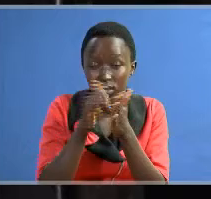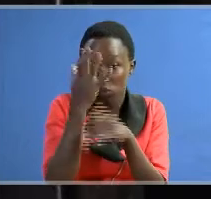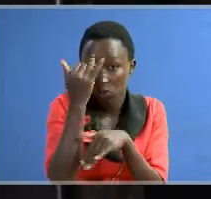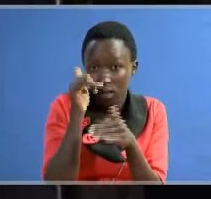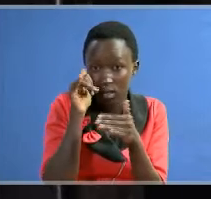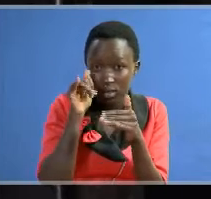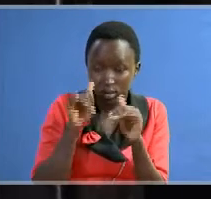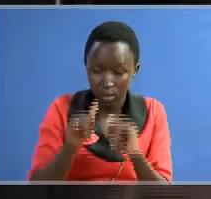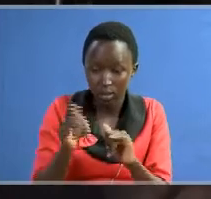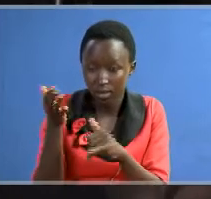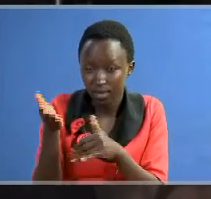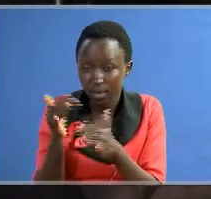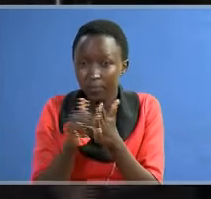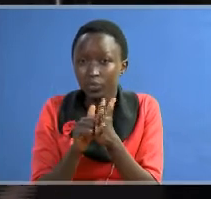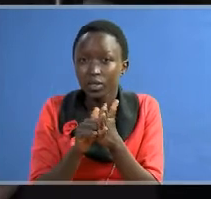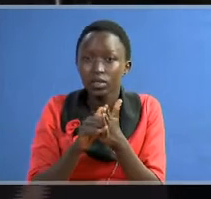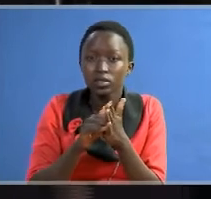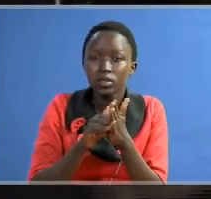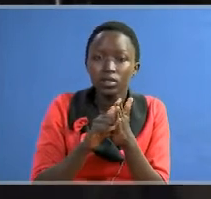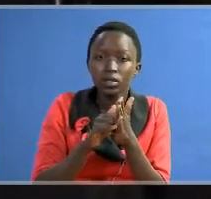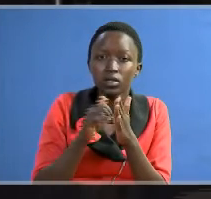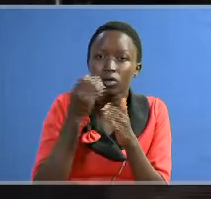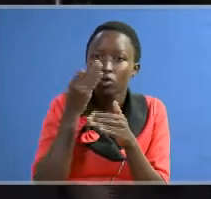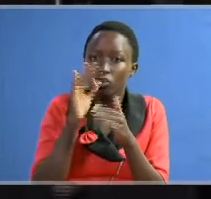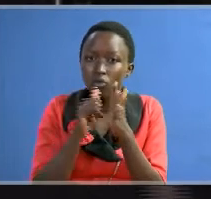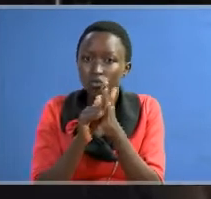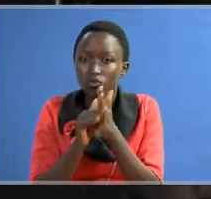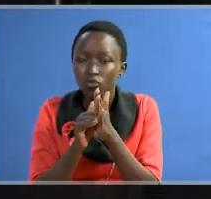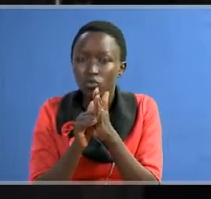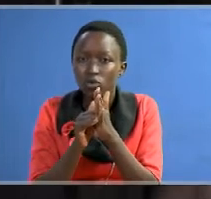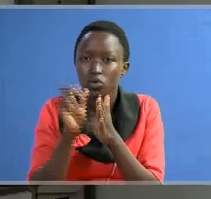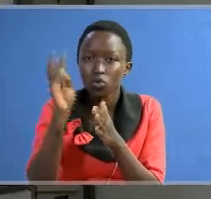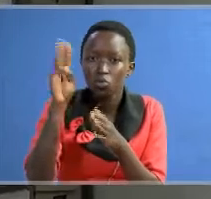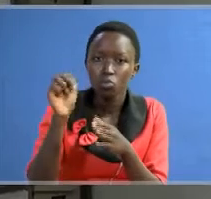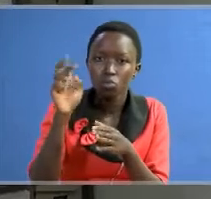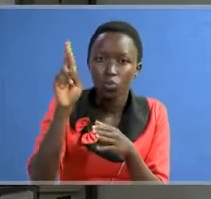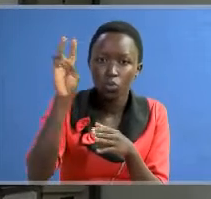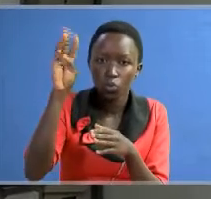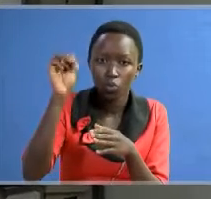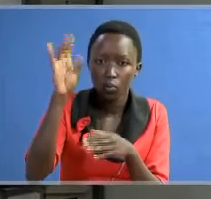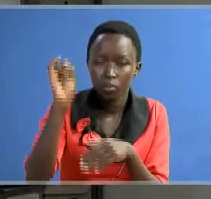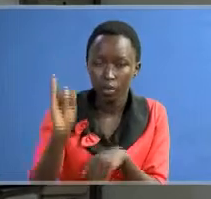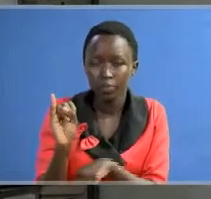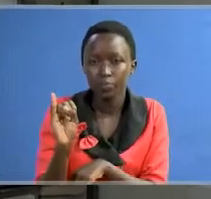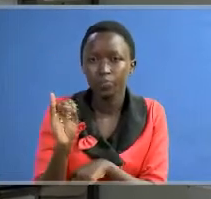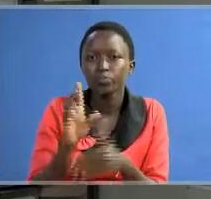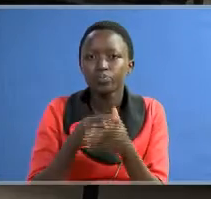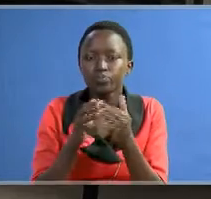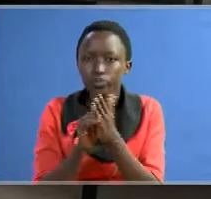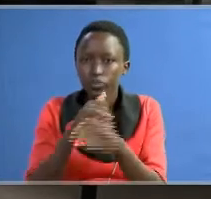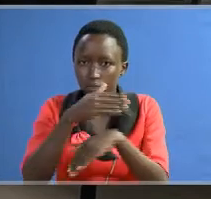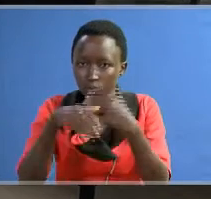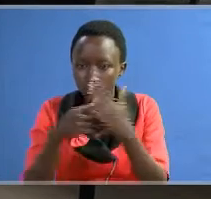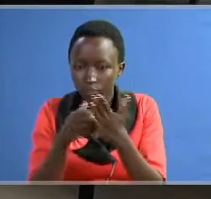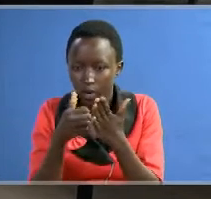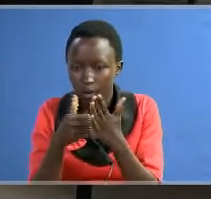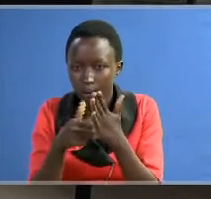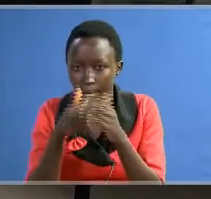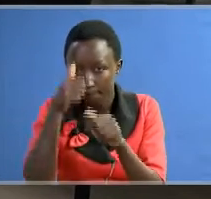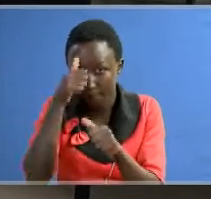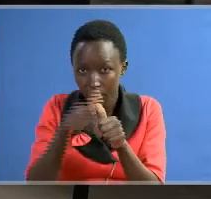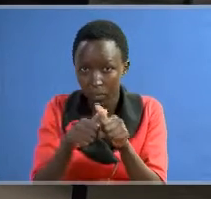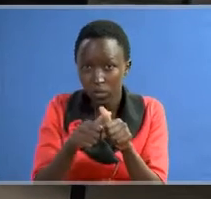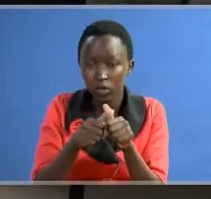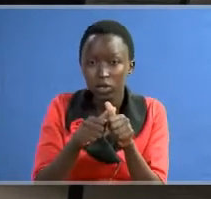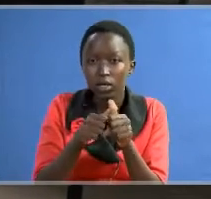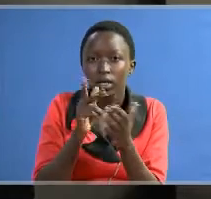inside the Kenya National Archives. That's why we call the gallery the Murumbi Gallery. Ukumbi huu pia ni mahala pa kuwekea nyaraka